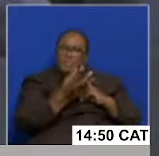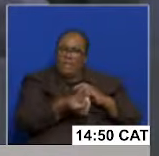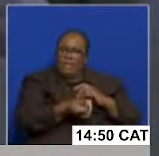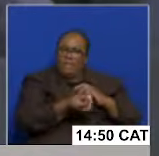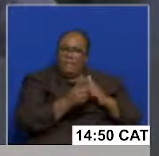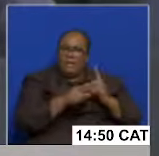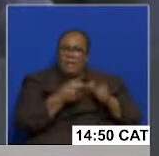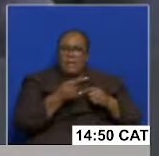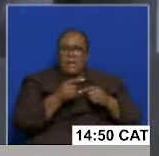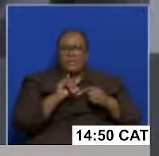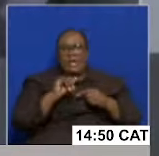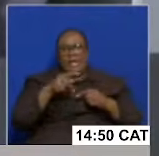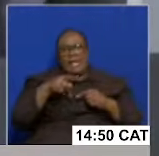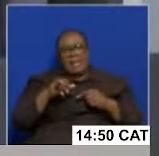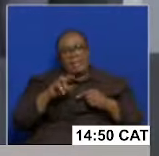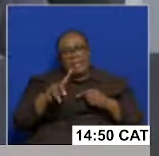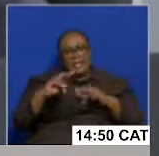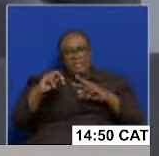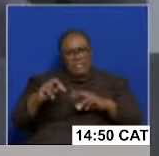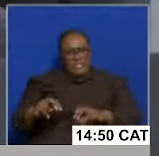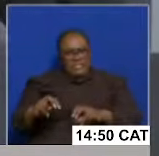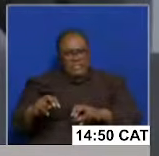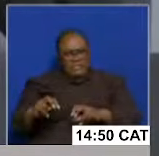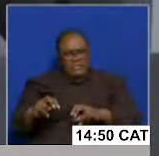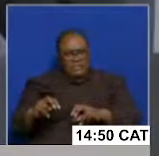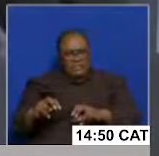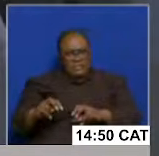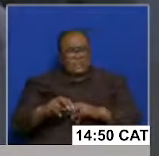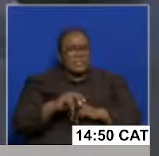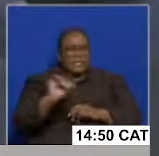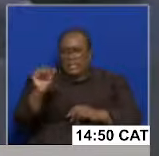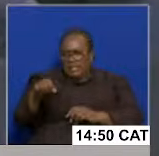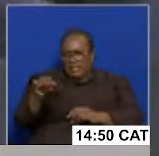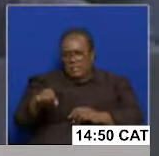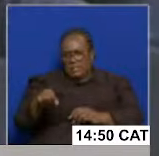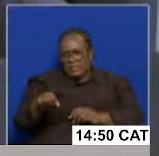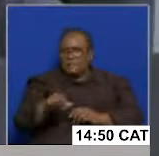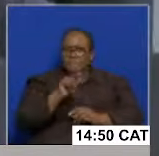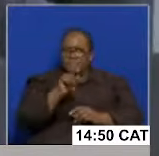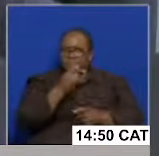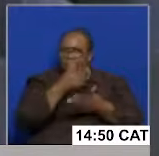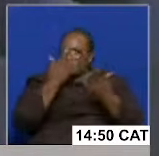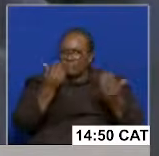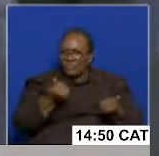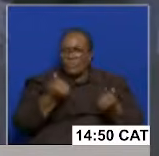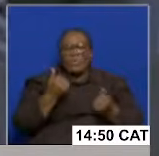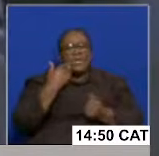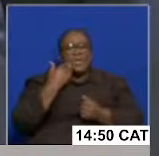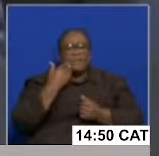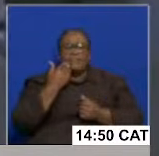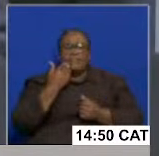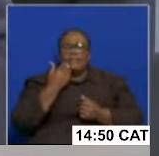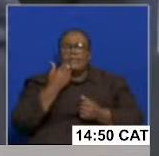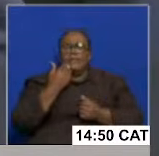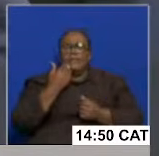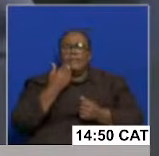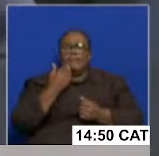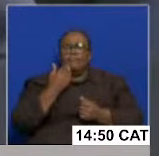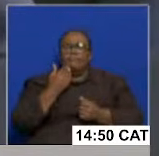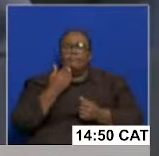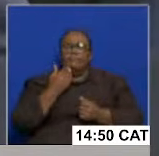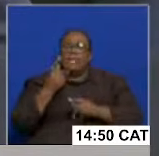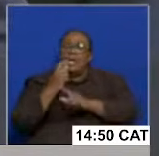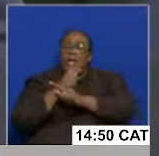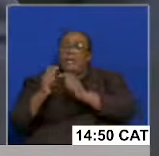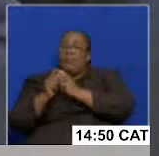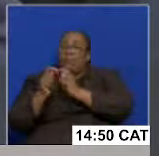Yes. And you don't know if a prosecutor was reached